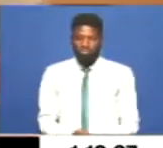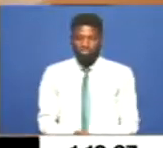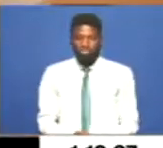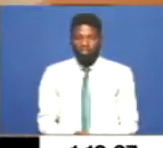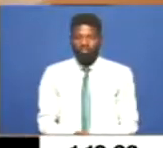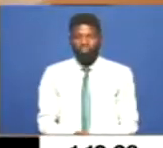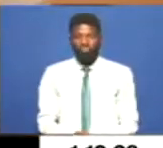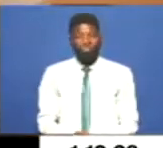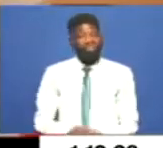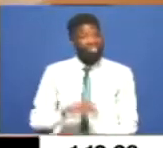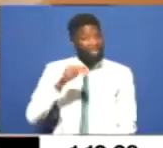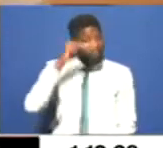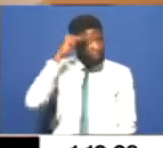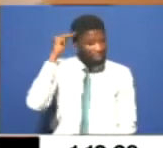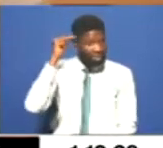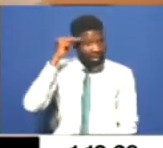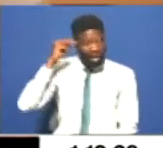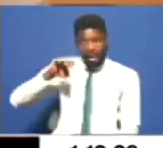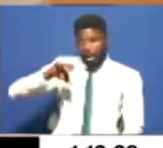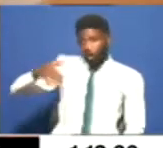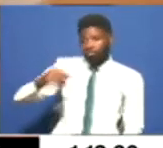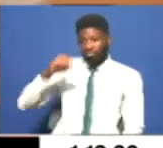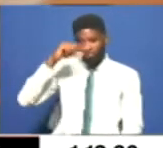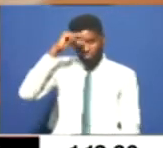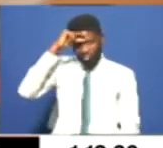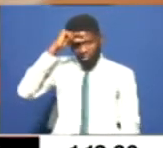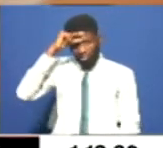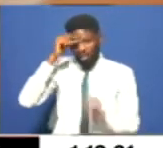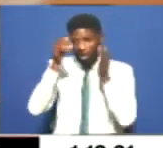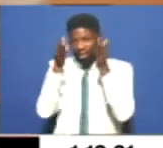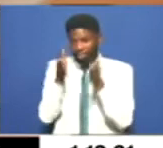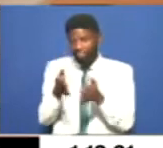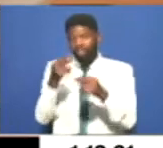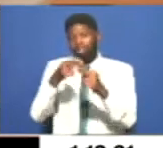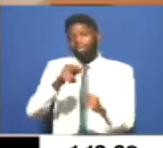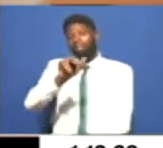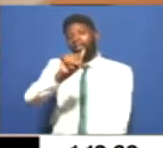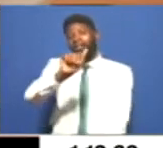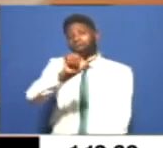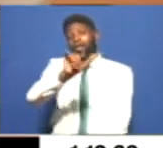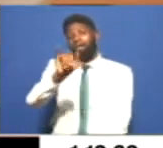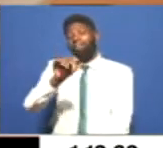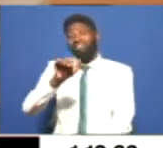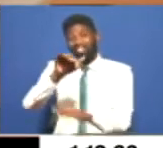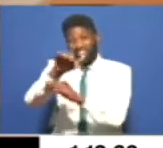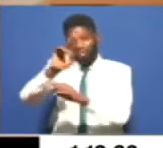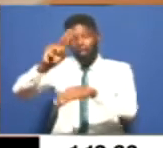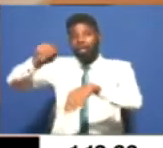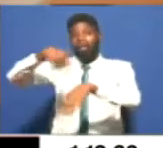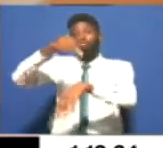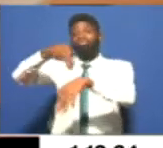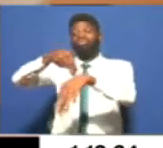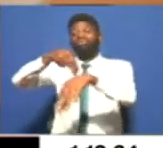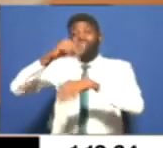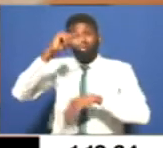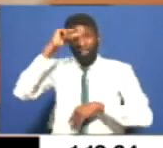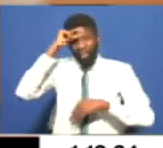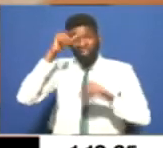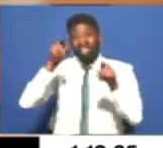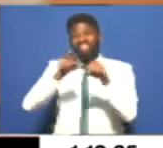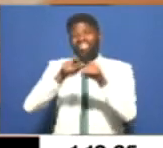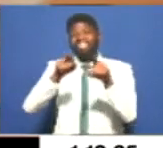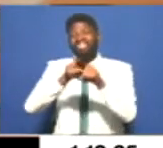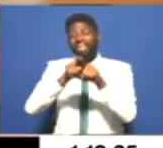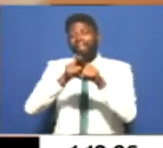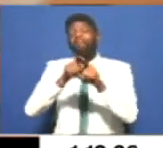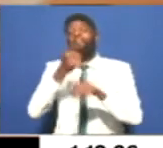Mandera County Governor Ali Roba is calling on the national government and non-state actors to aid drought